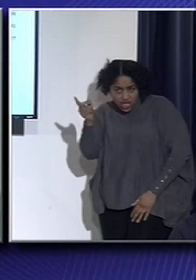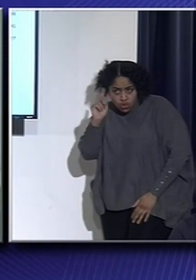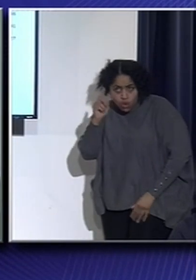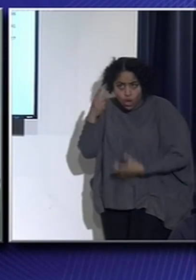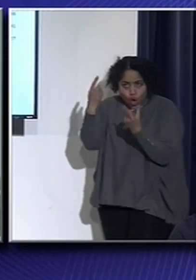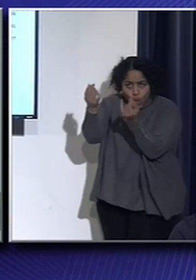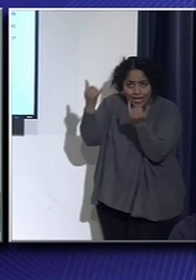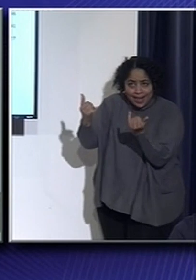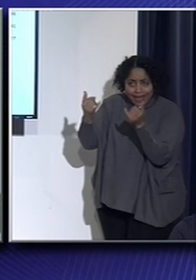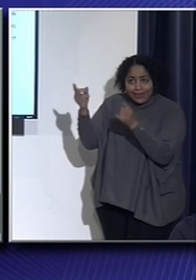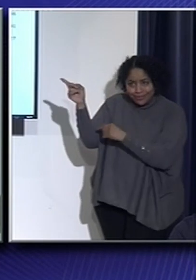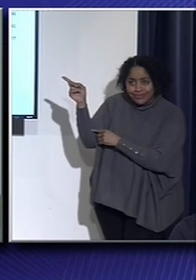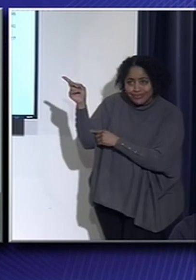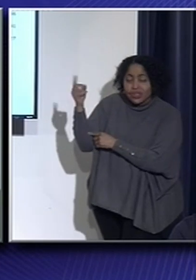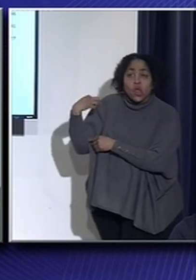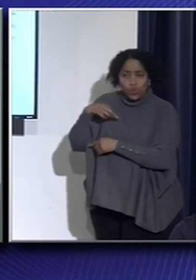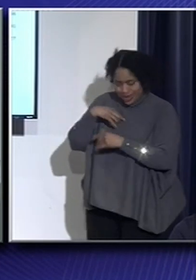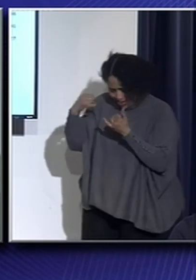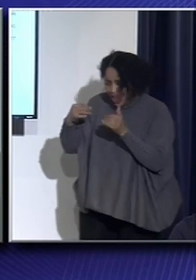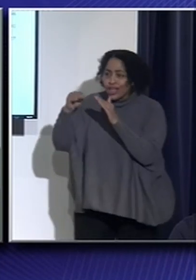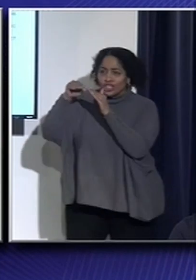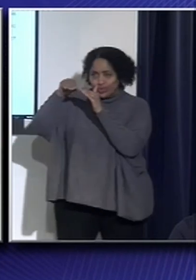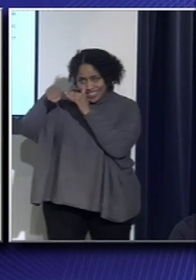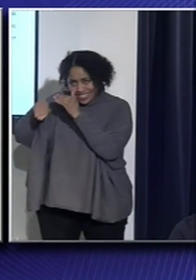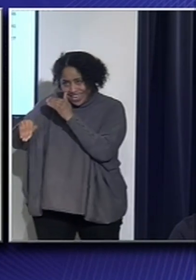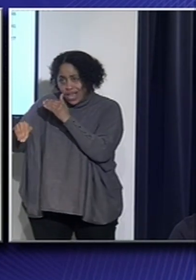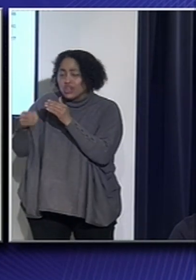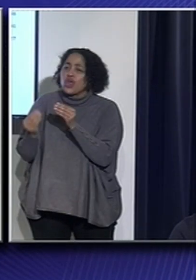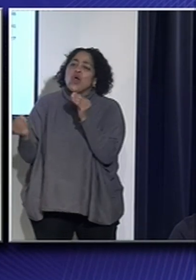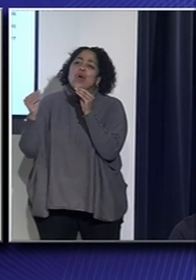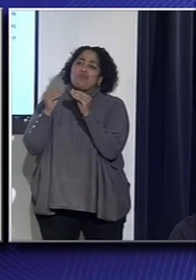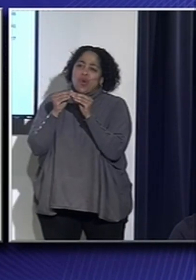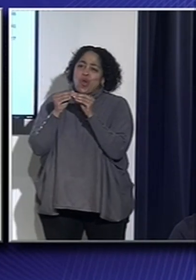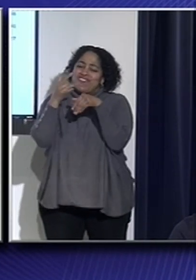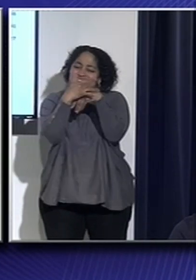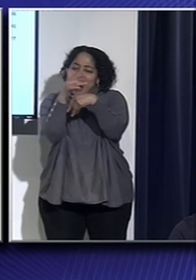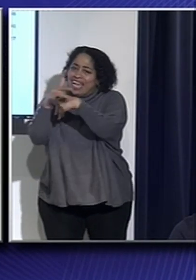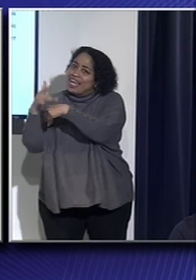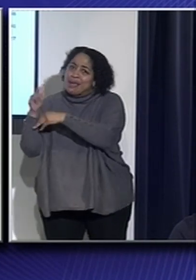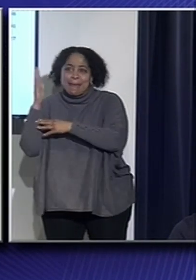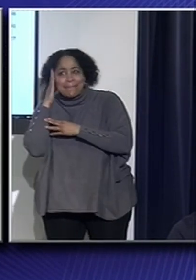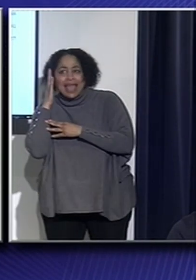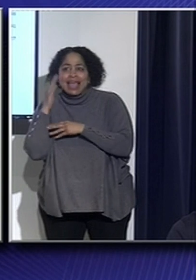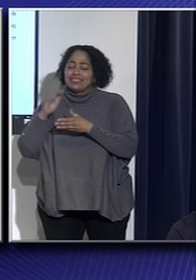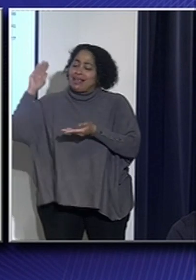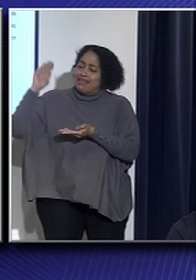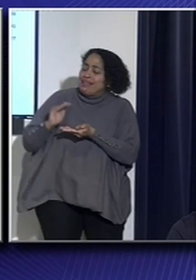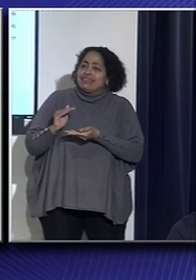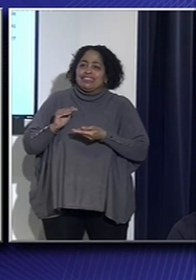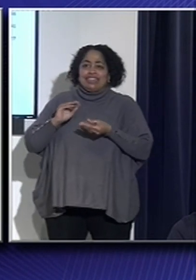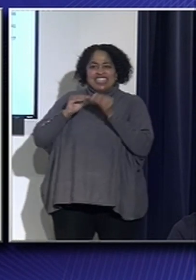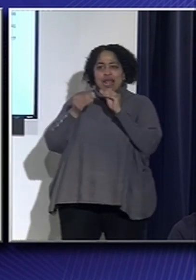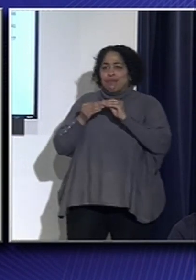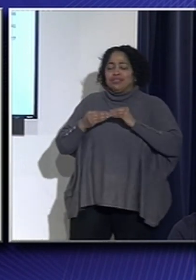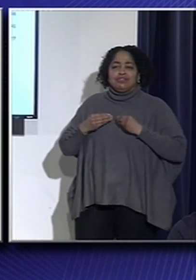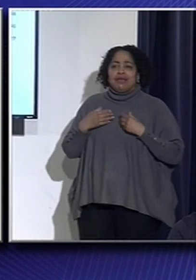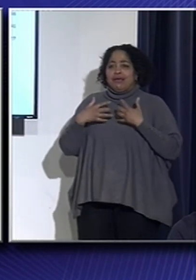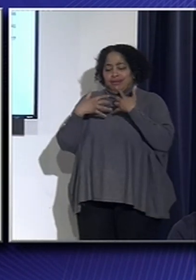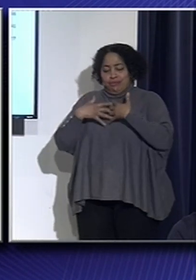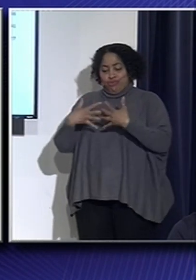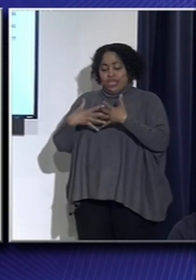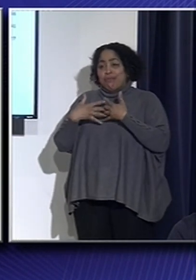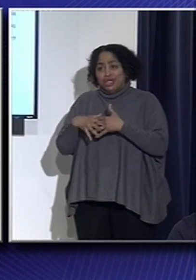going. We are trending down. There are more vacant beds on vents. There are more vacant hospital